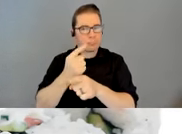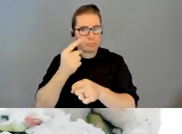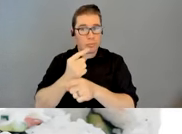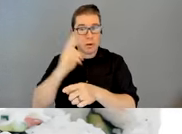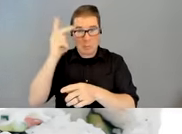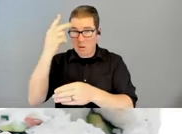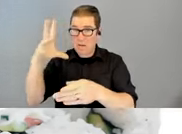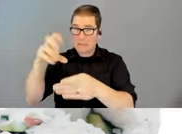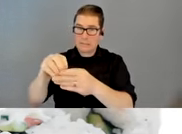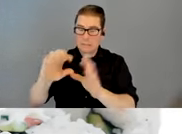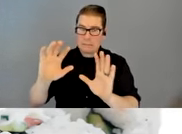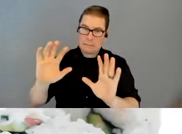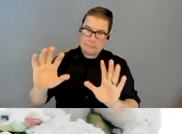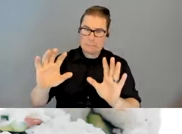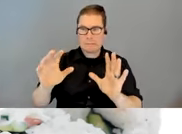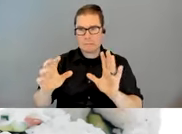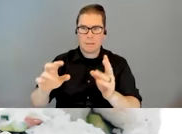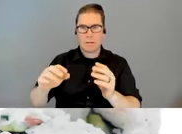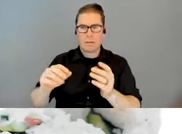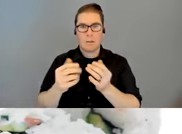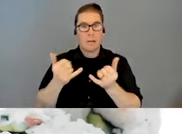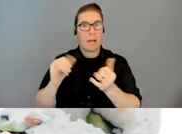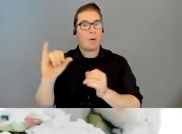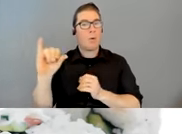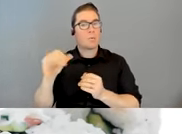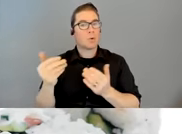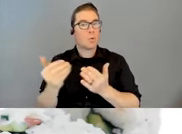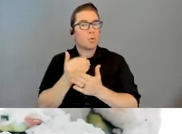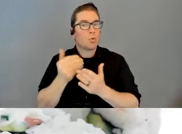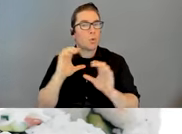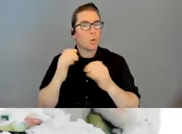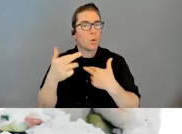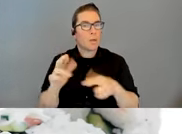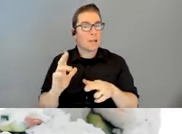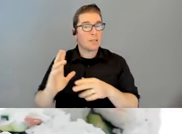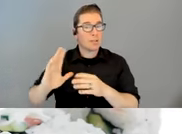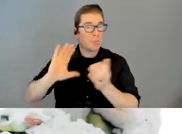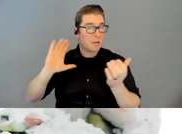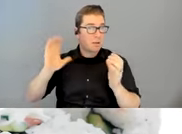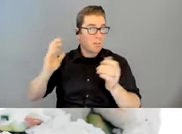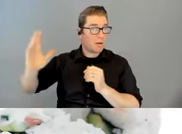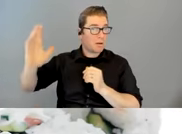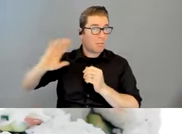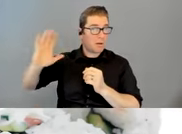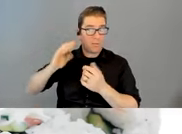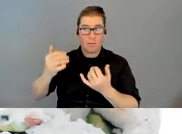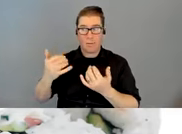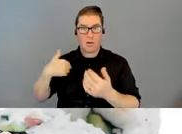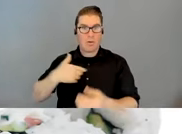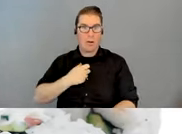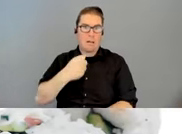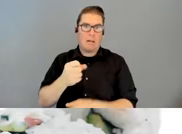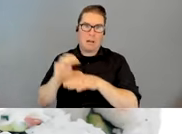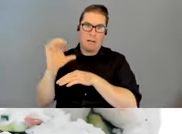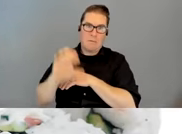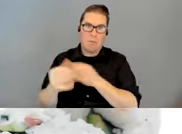We're in a new classroom, which is different from before. We've been forced in the 21st century. And I think now